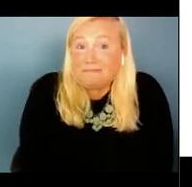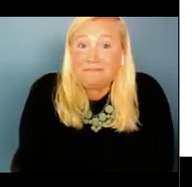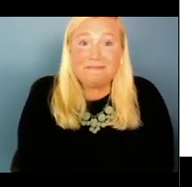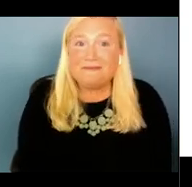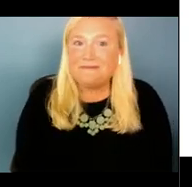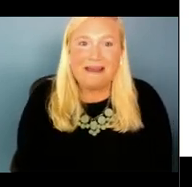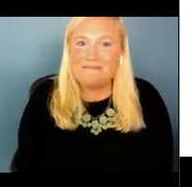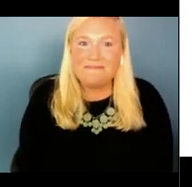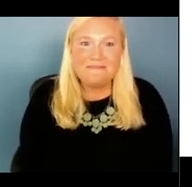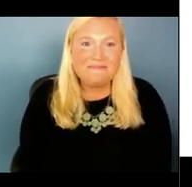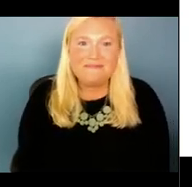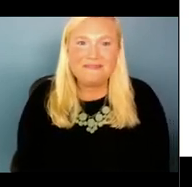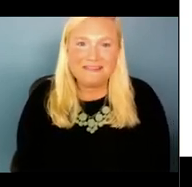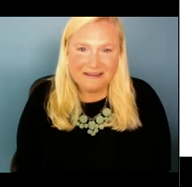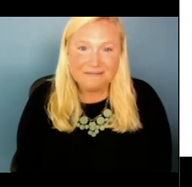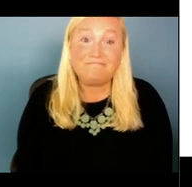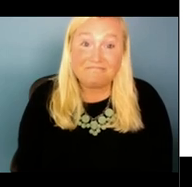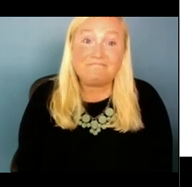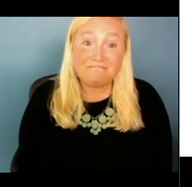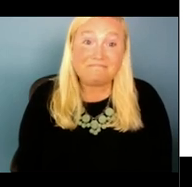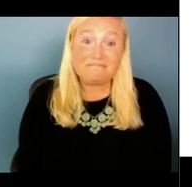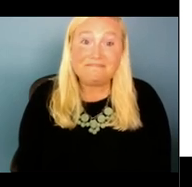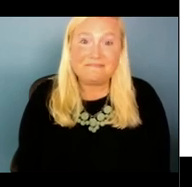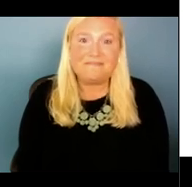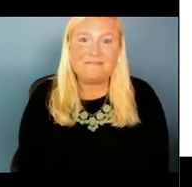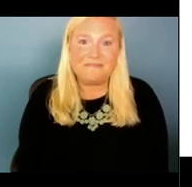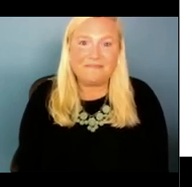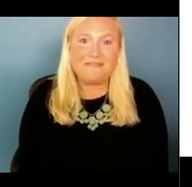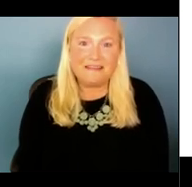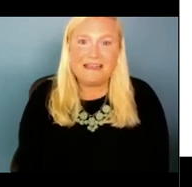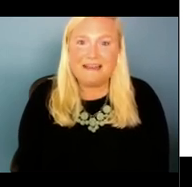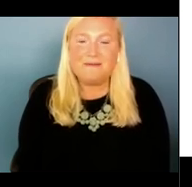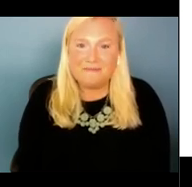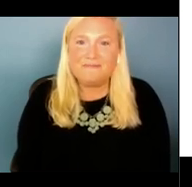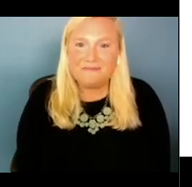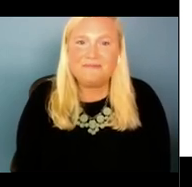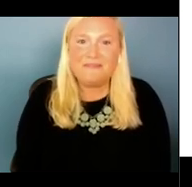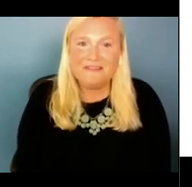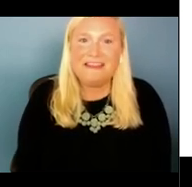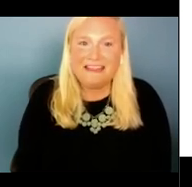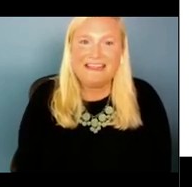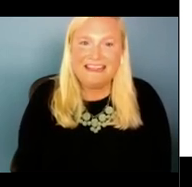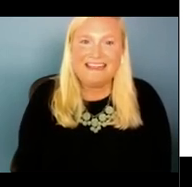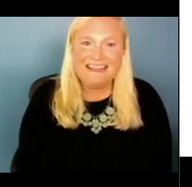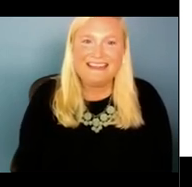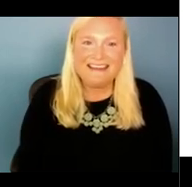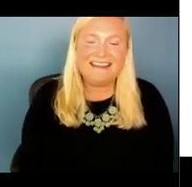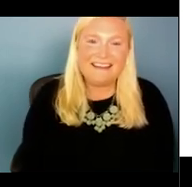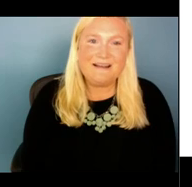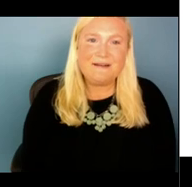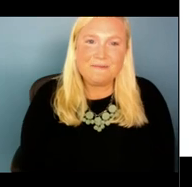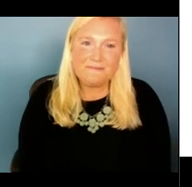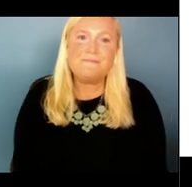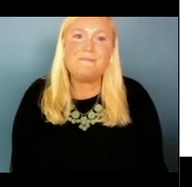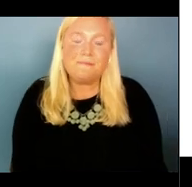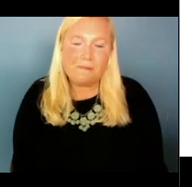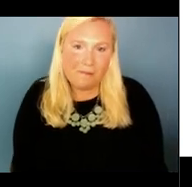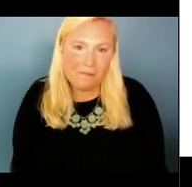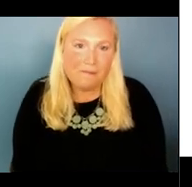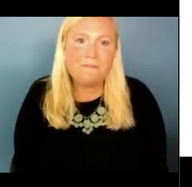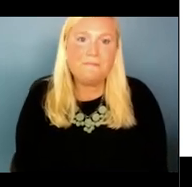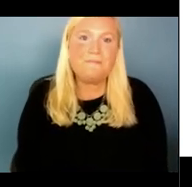either, but that never bothers us. So it shouldn't bother us, so we don't understand stuttering, you know, stuttering's origins, but we're learning more,